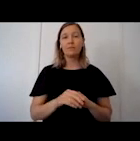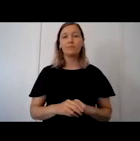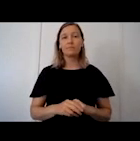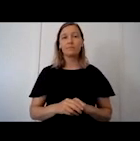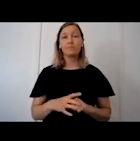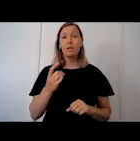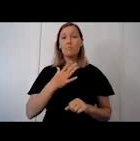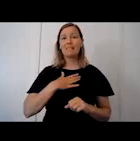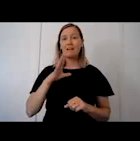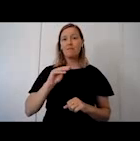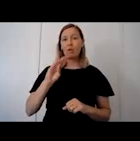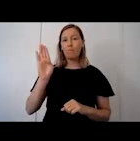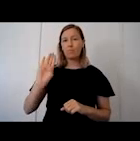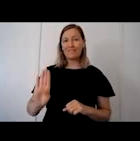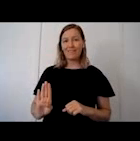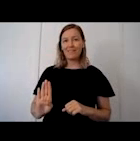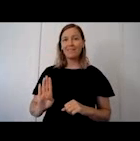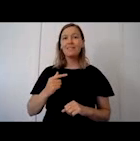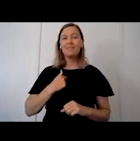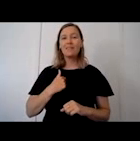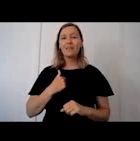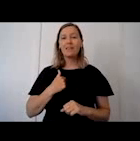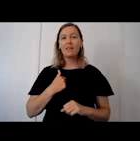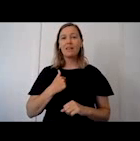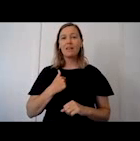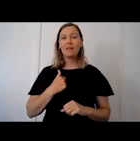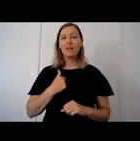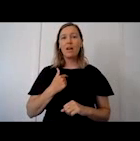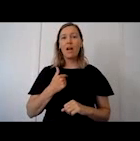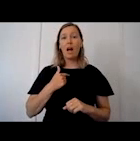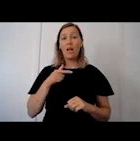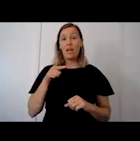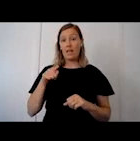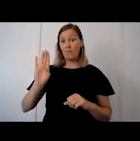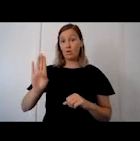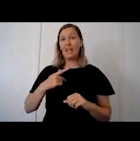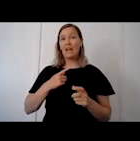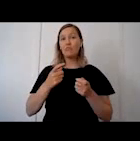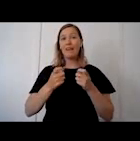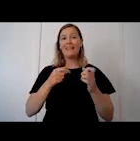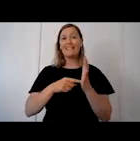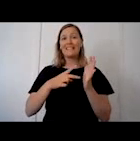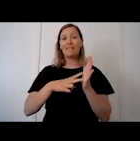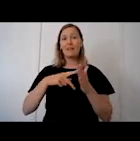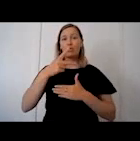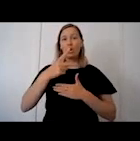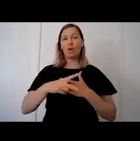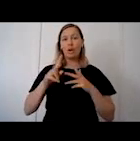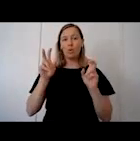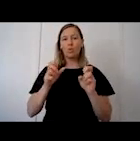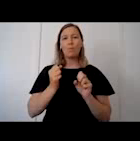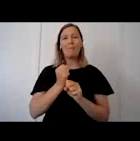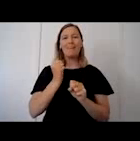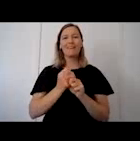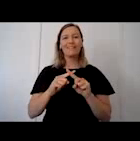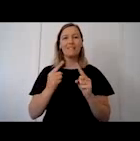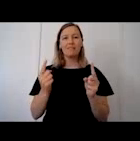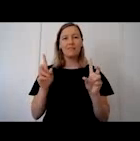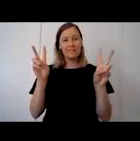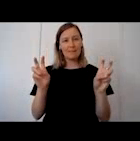from Brazil, and in Brazil, I was running a TV show called Make a Difference, and we were